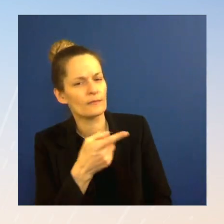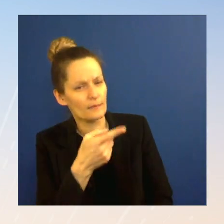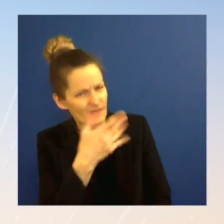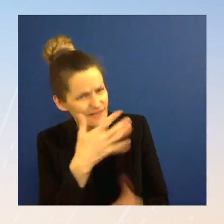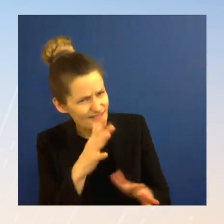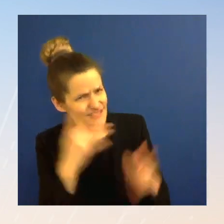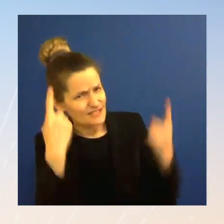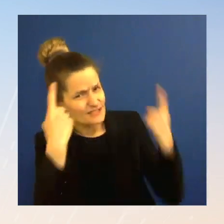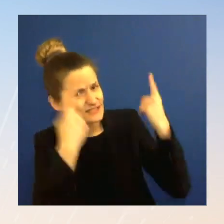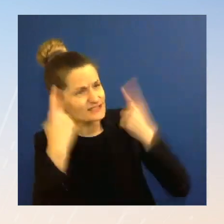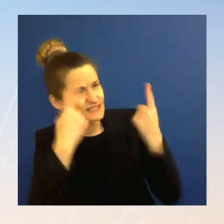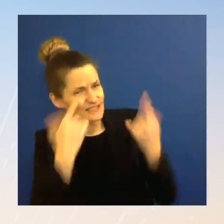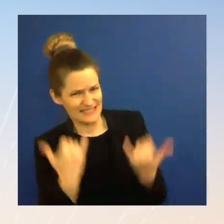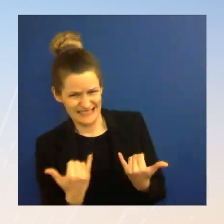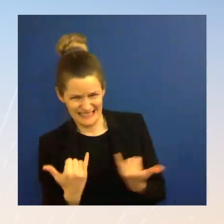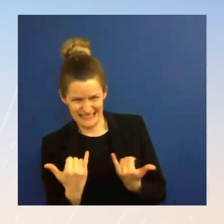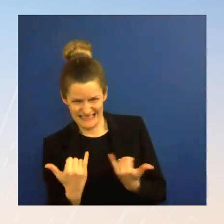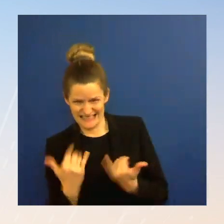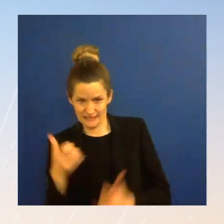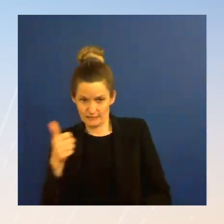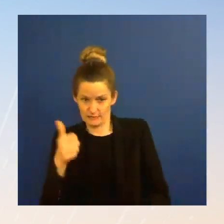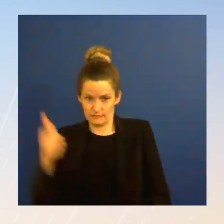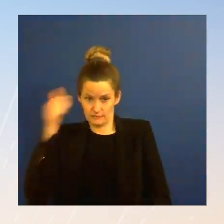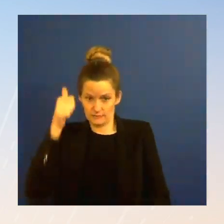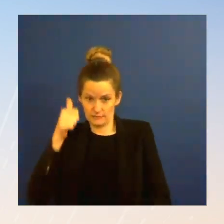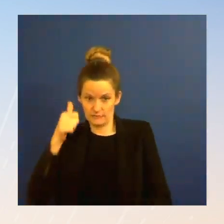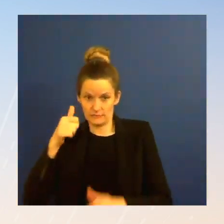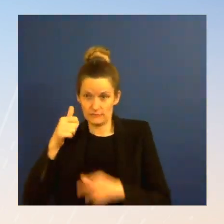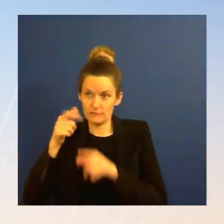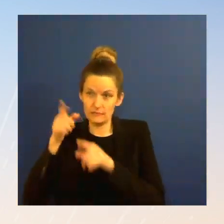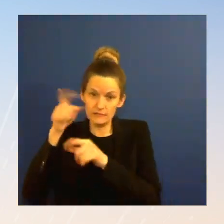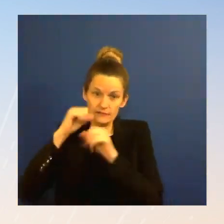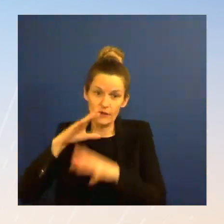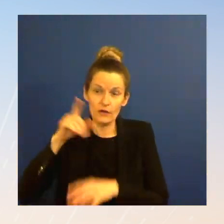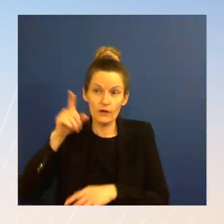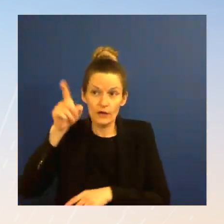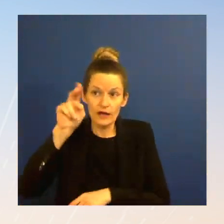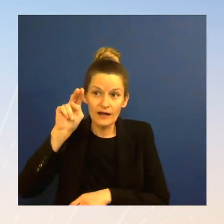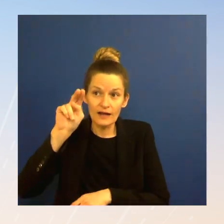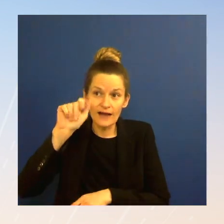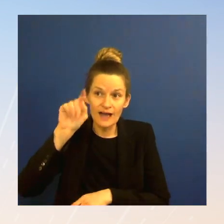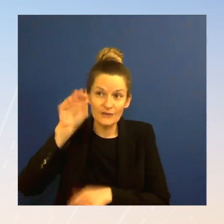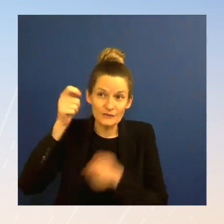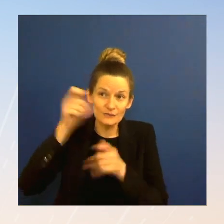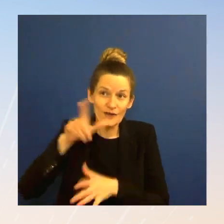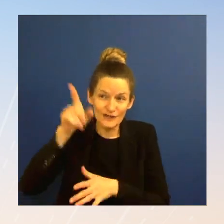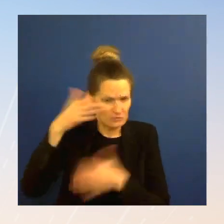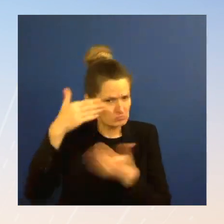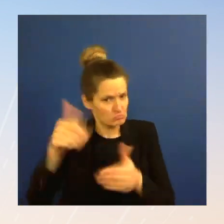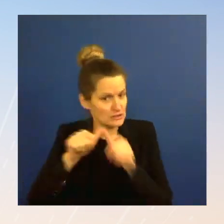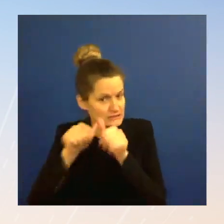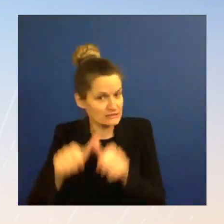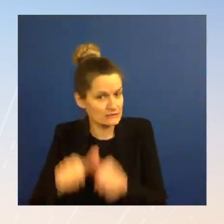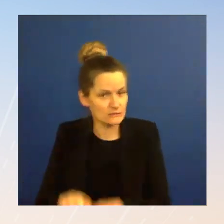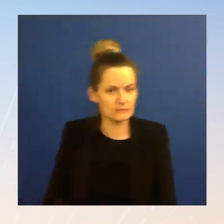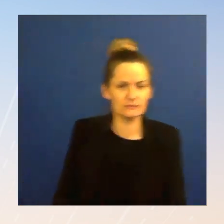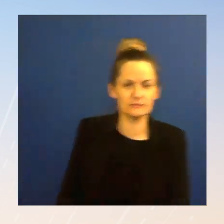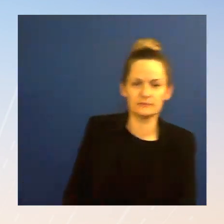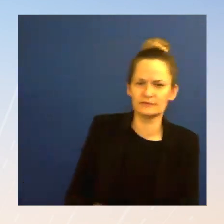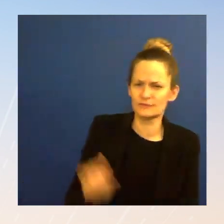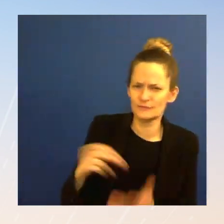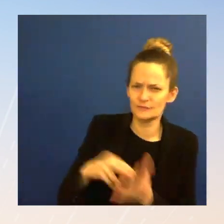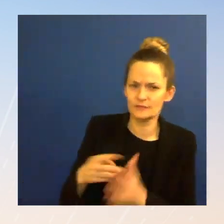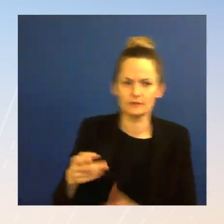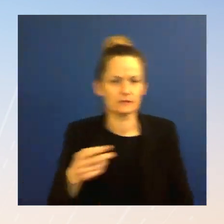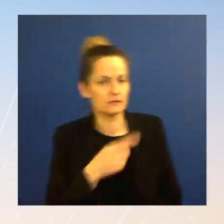anything to predict for you in terms of the future of NATO leadership from here. Have you started the search for a new leader of NATO? Again, it's up to NATO leaders and partners to